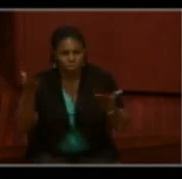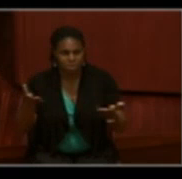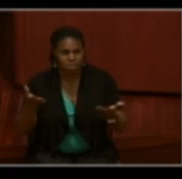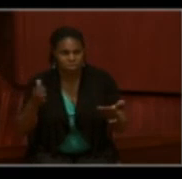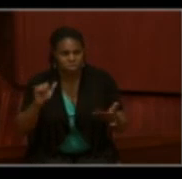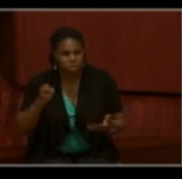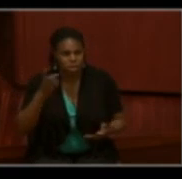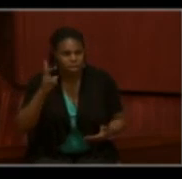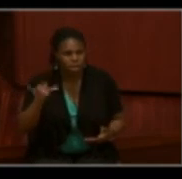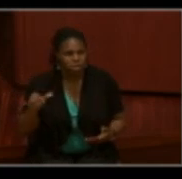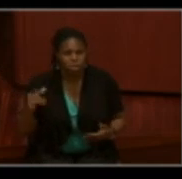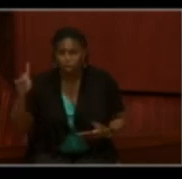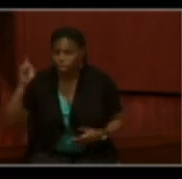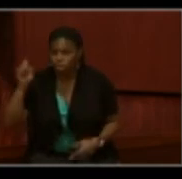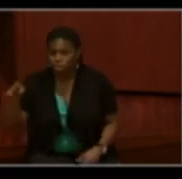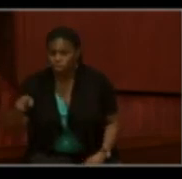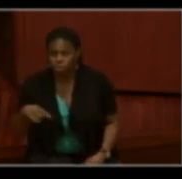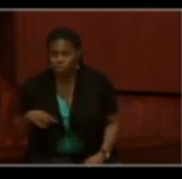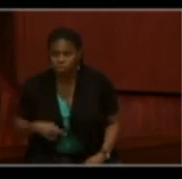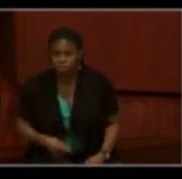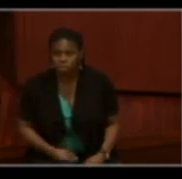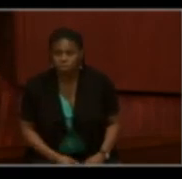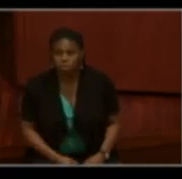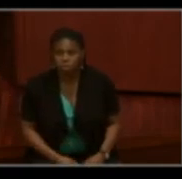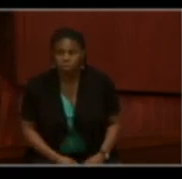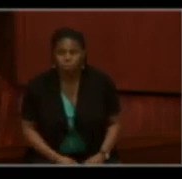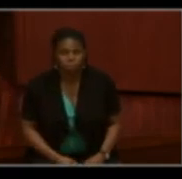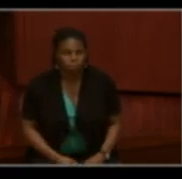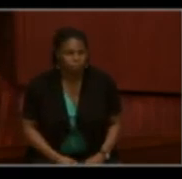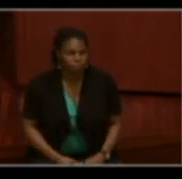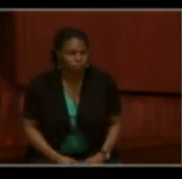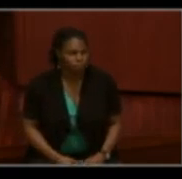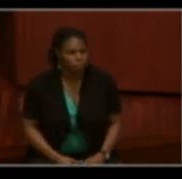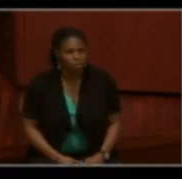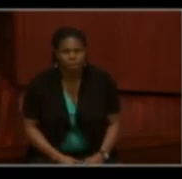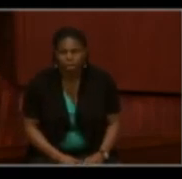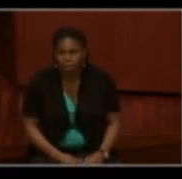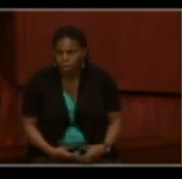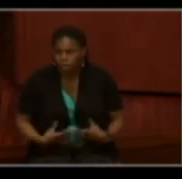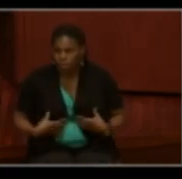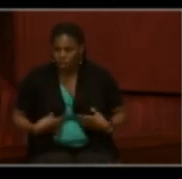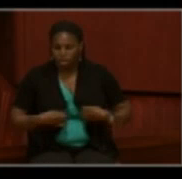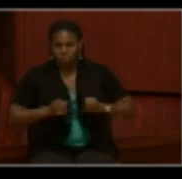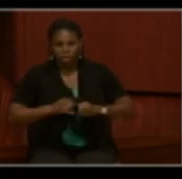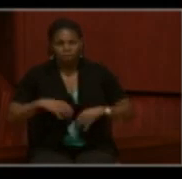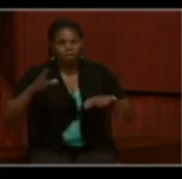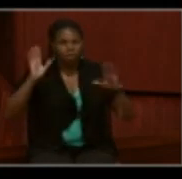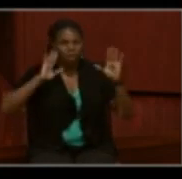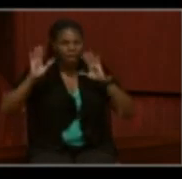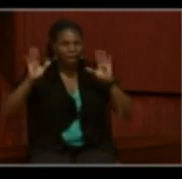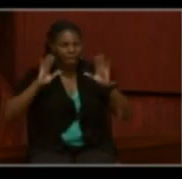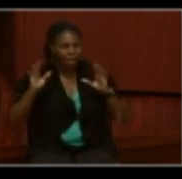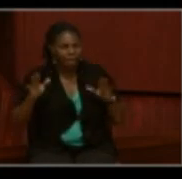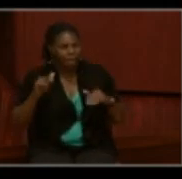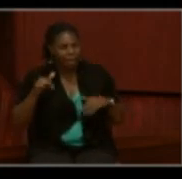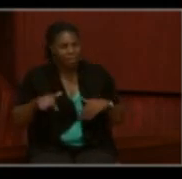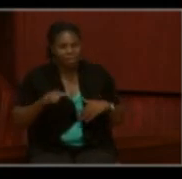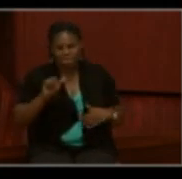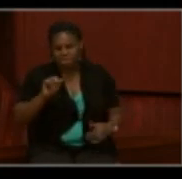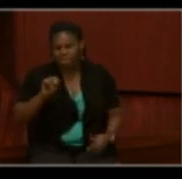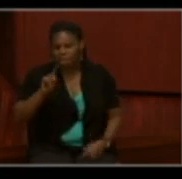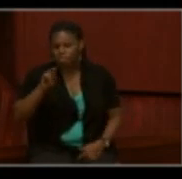Are there any questions? Yes, hi there. This is Andrea Matney in Washington, D.C. Thank you so much for